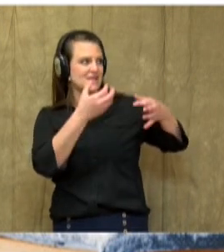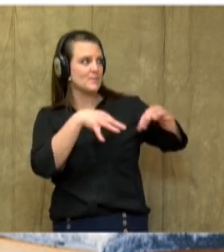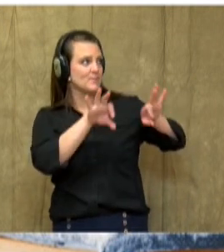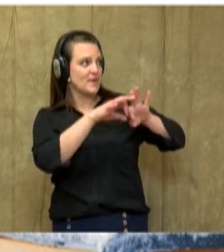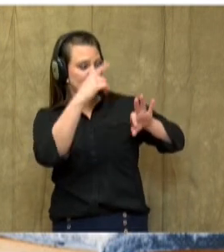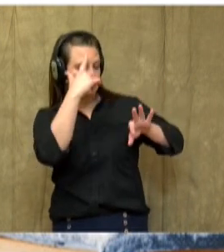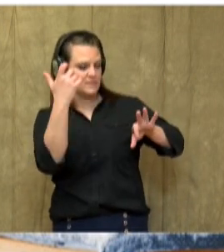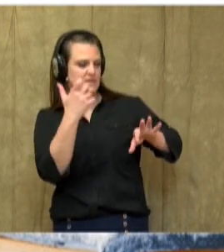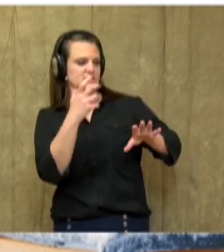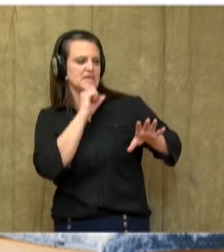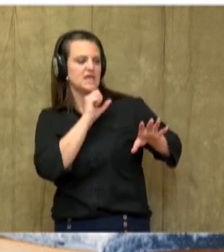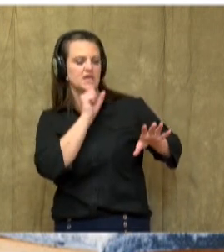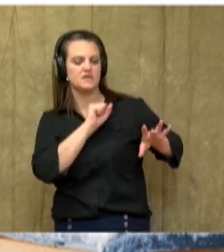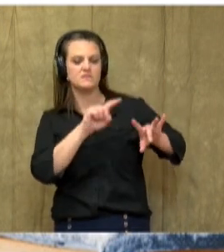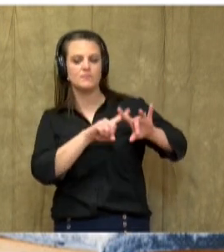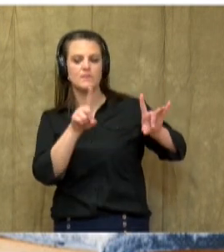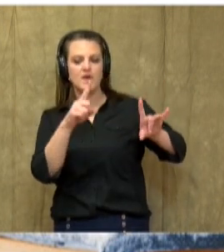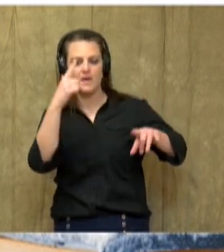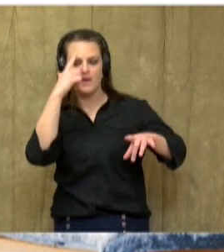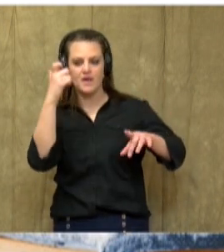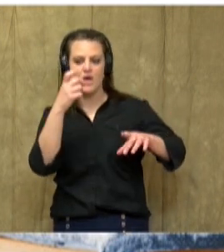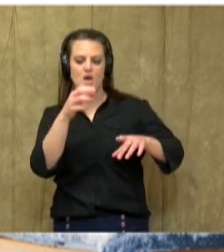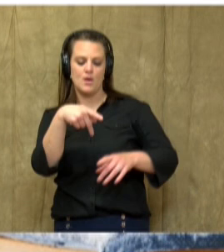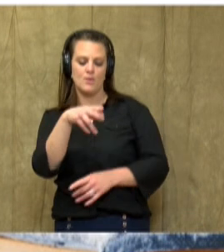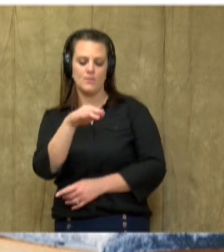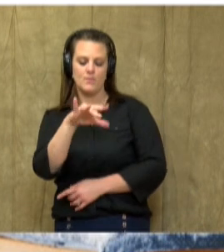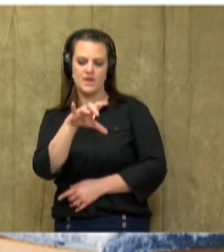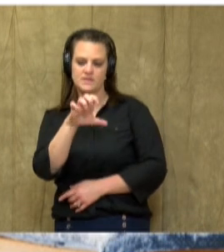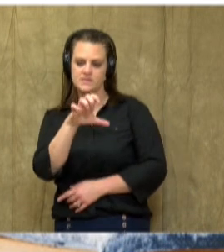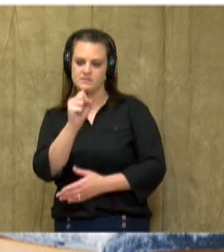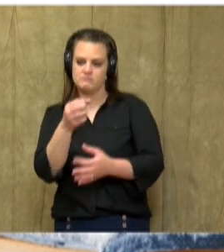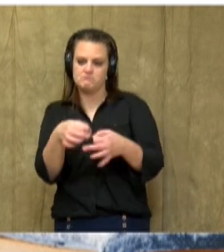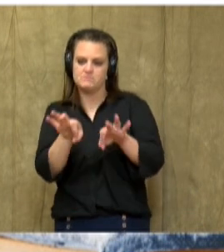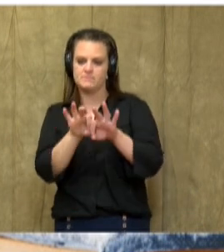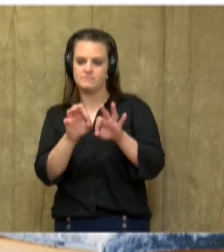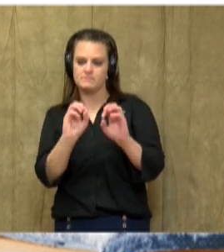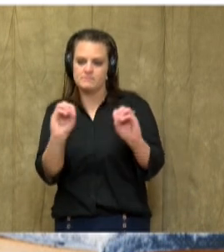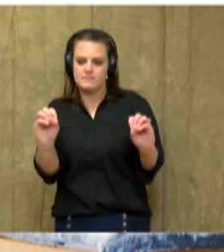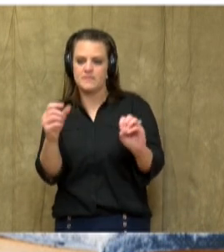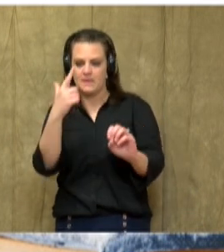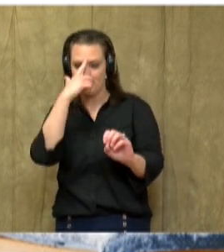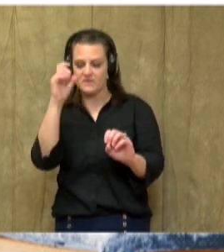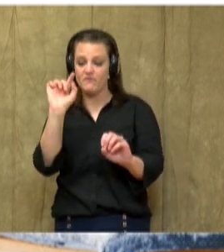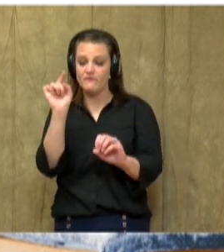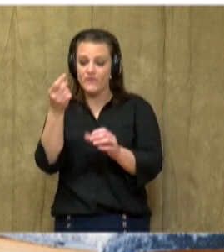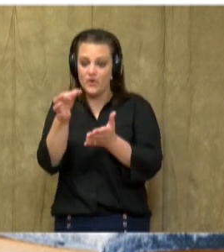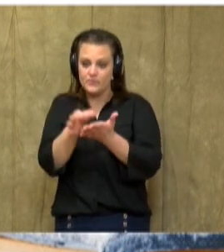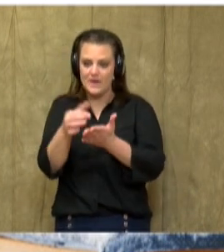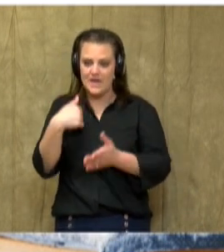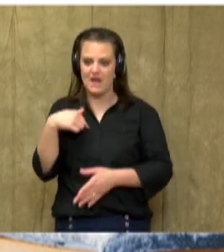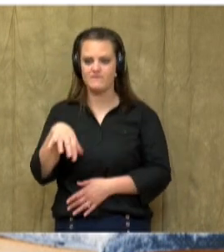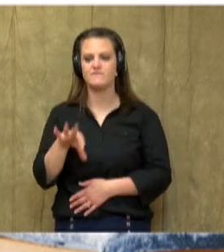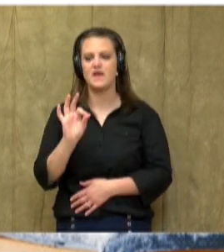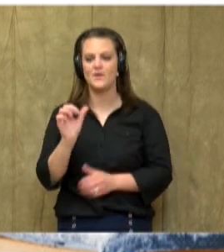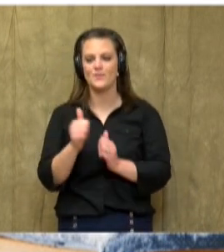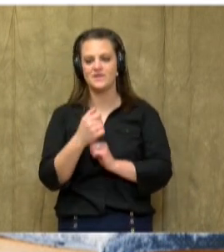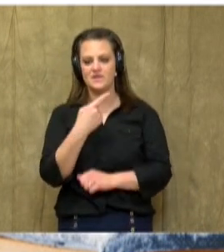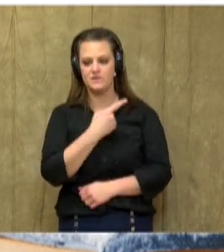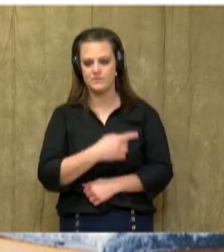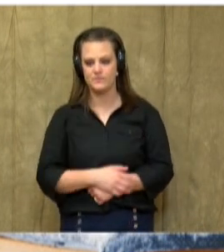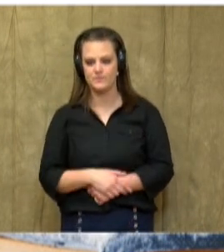valuable because of its age. It's priceless because it's the first special penny I found with